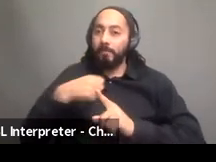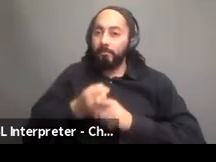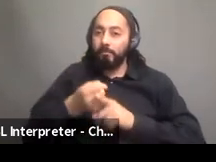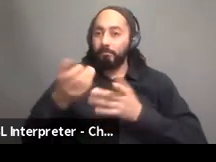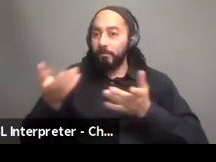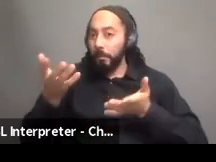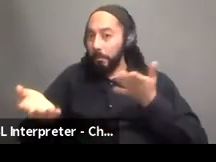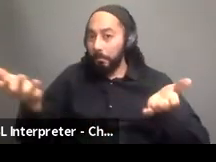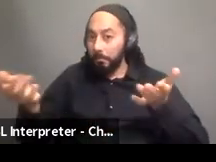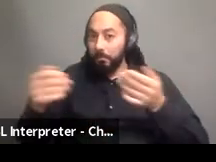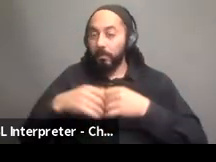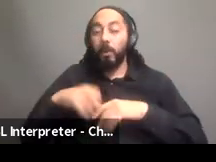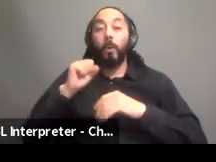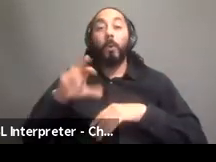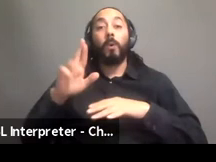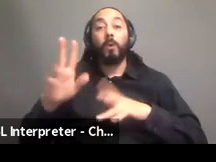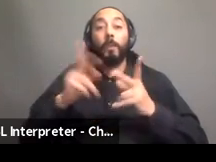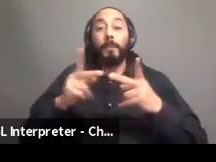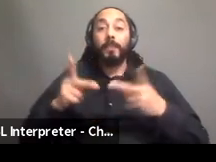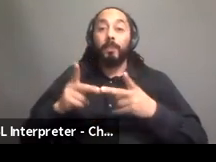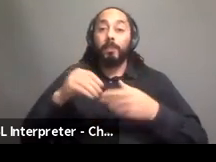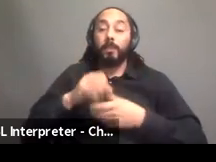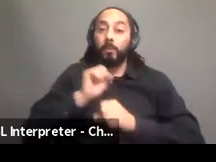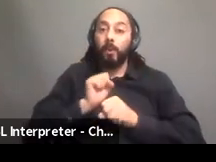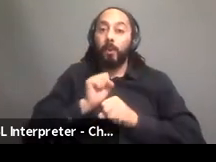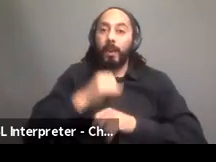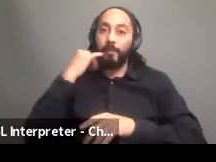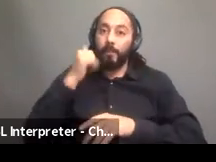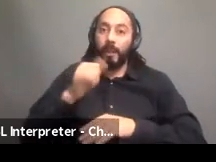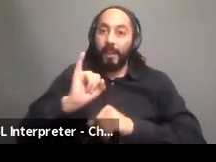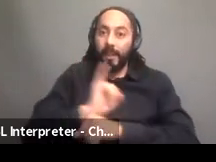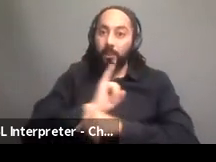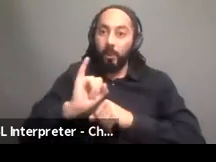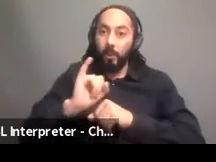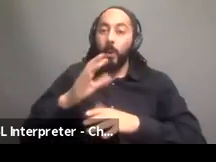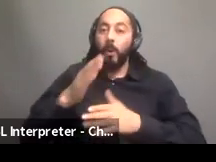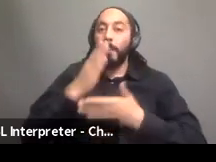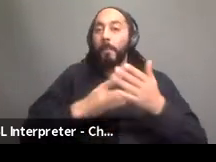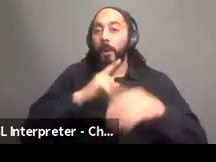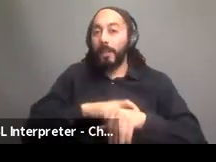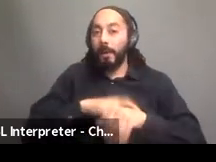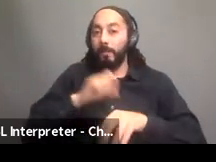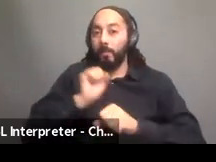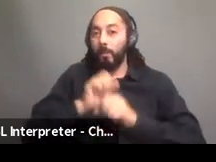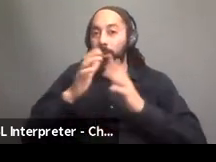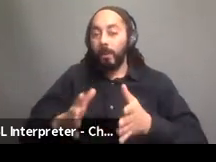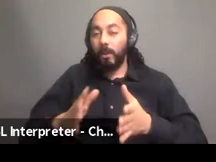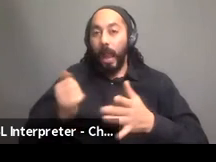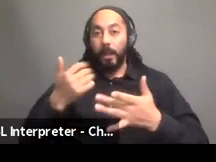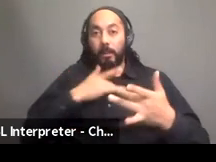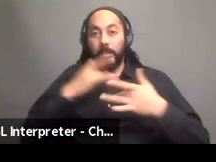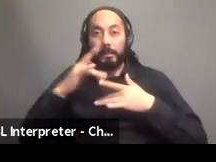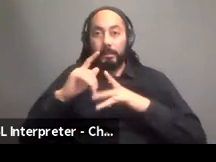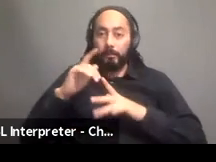work. You may be an intern or a part-time worker and you're worried about reprisal